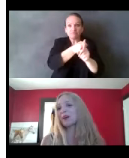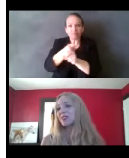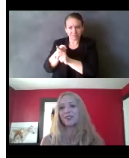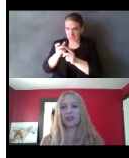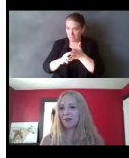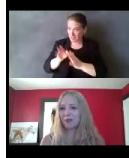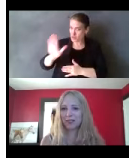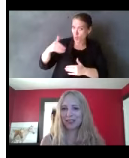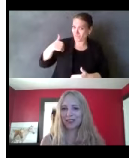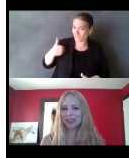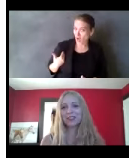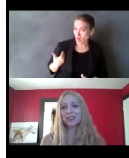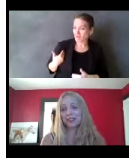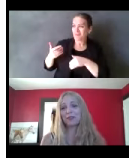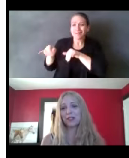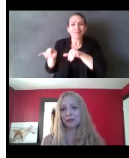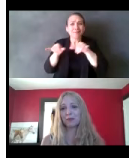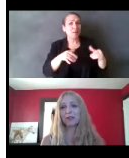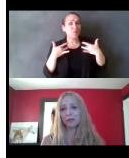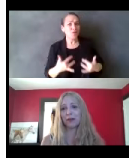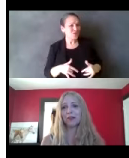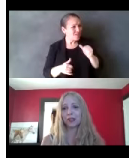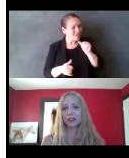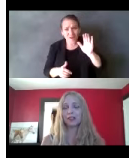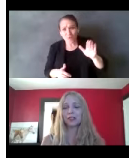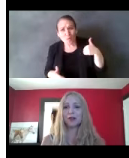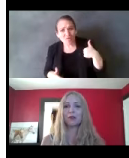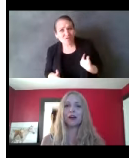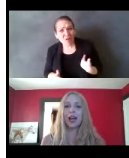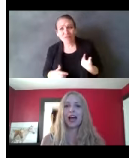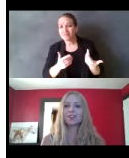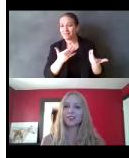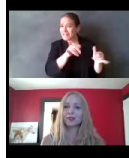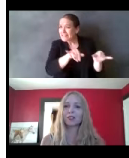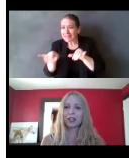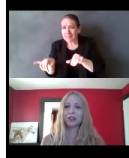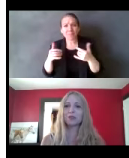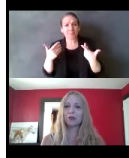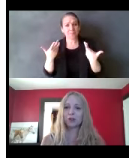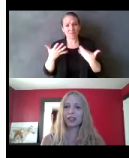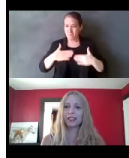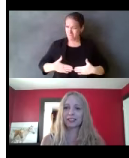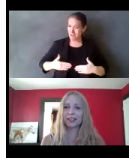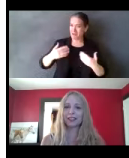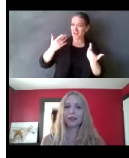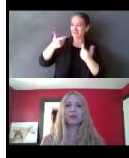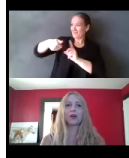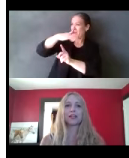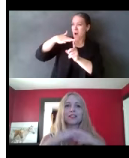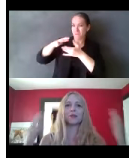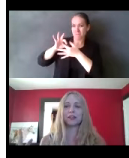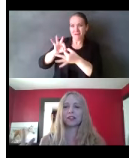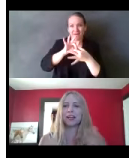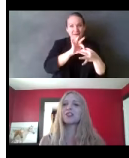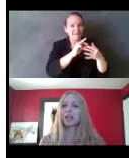And depression's not our fault either. It's very similar to the medical condition. So as the stigma changes, we're learning these things, and we're